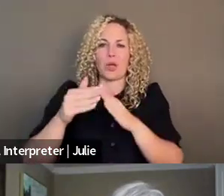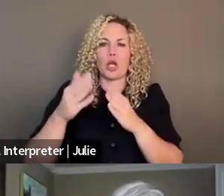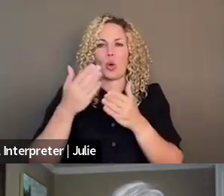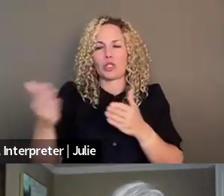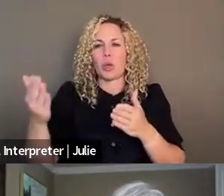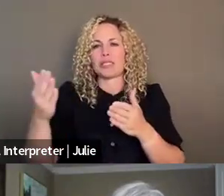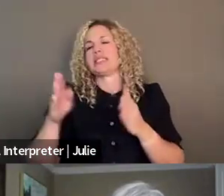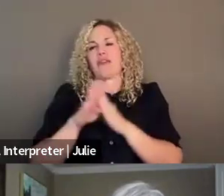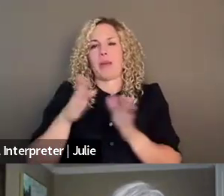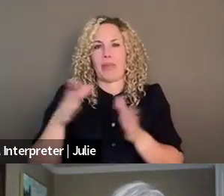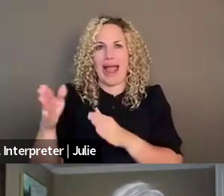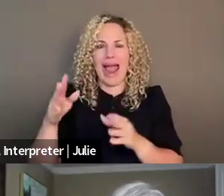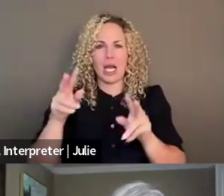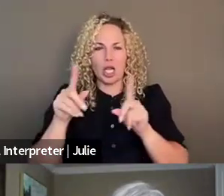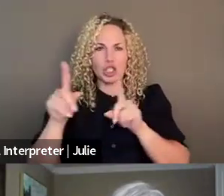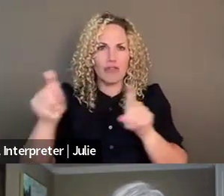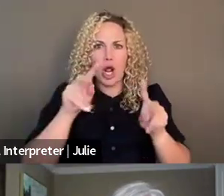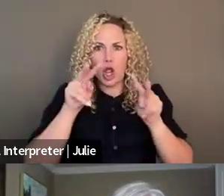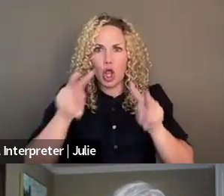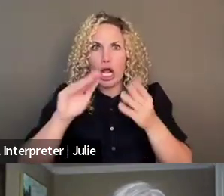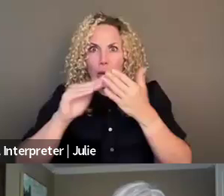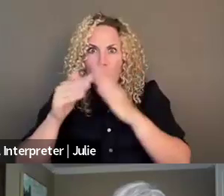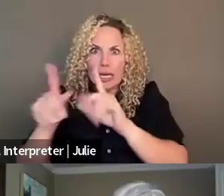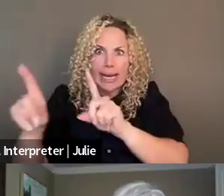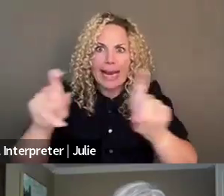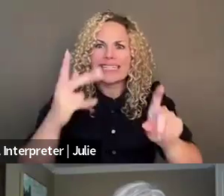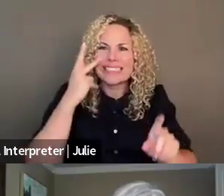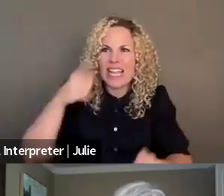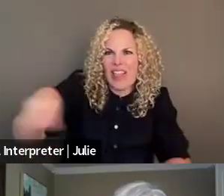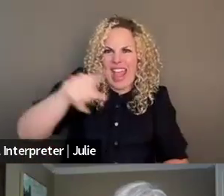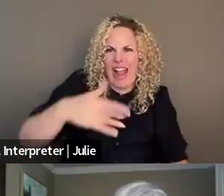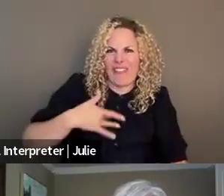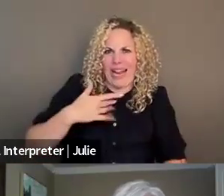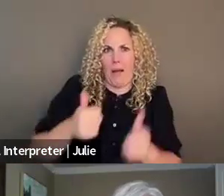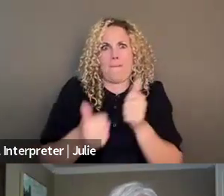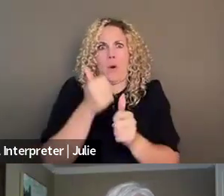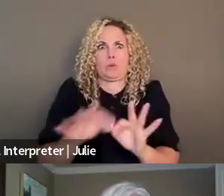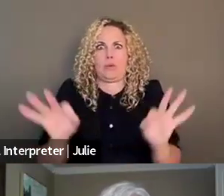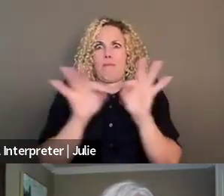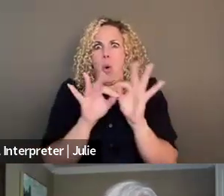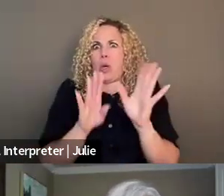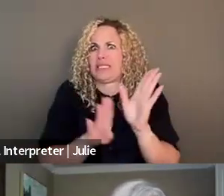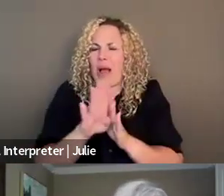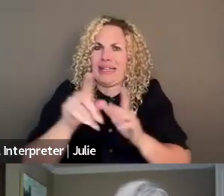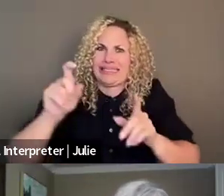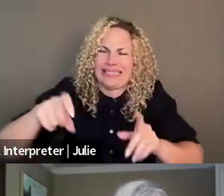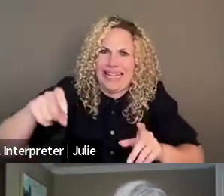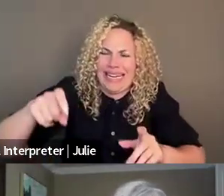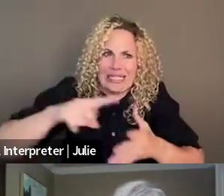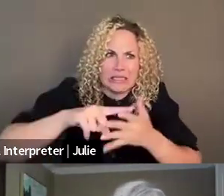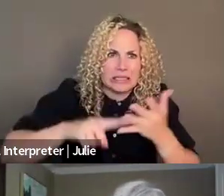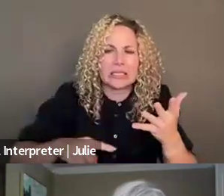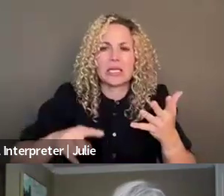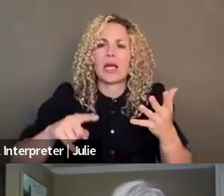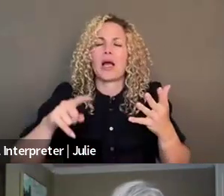plan survey, right? Where we look to our community members to see what they feel are the most important development needs